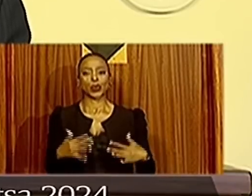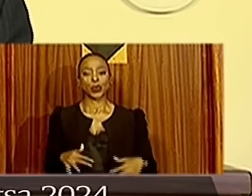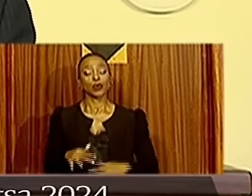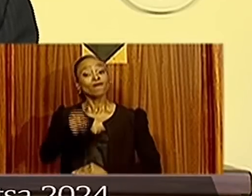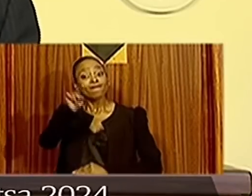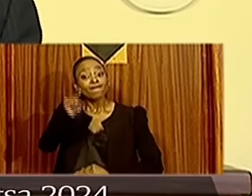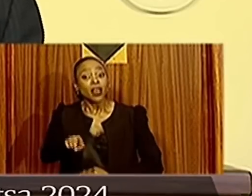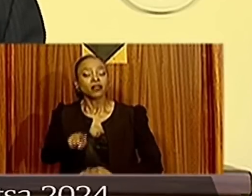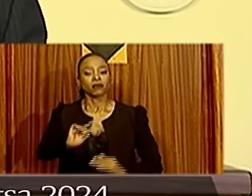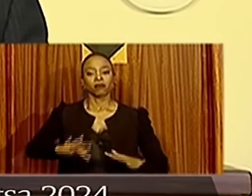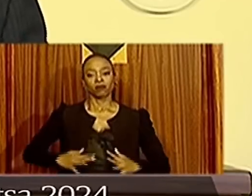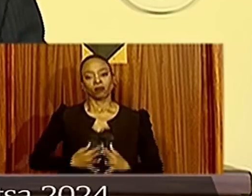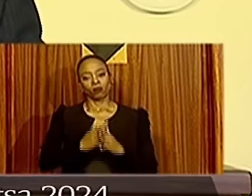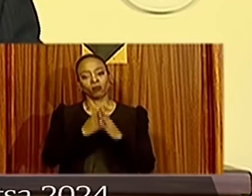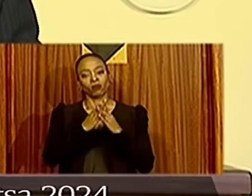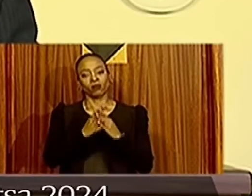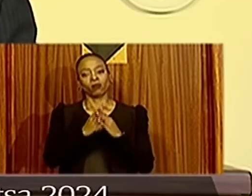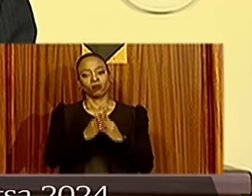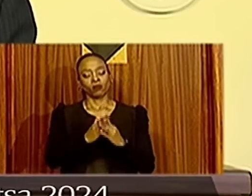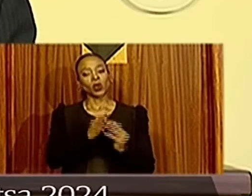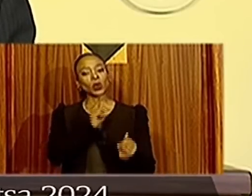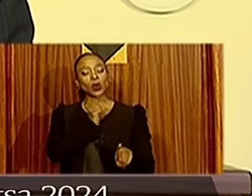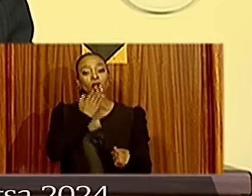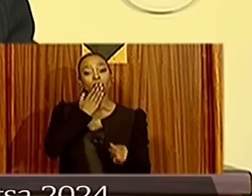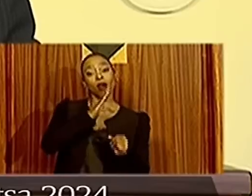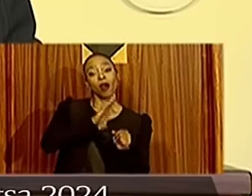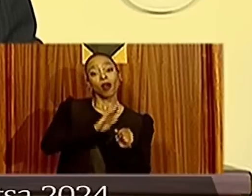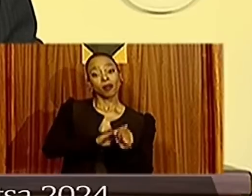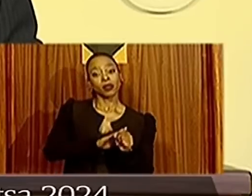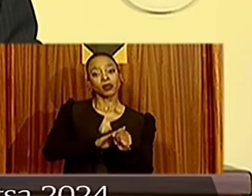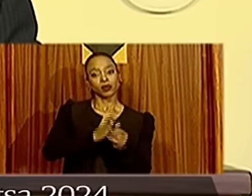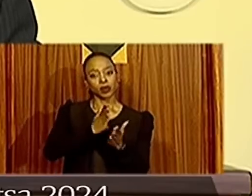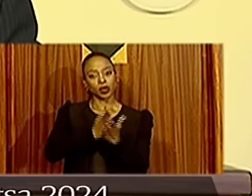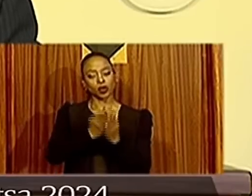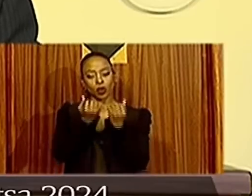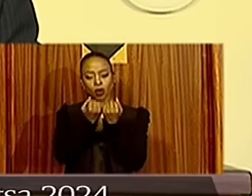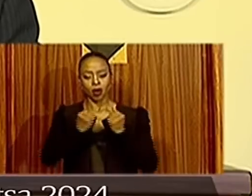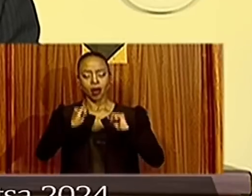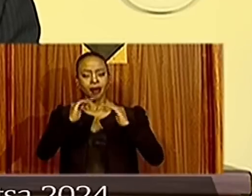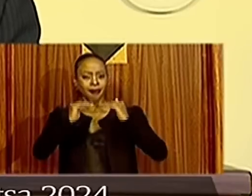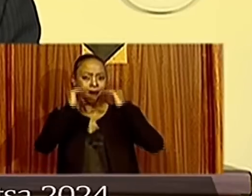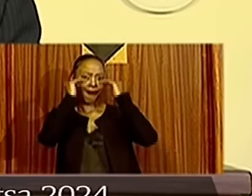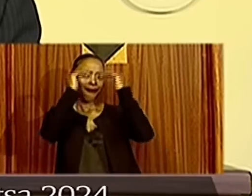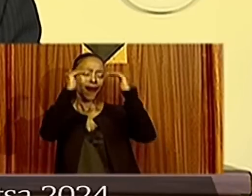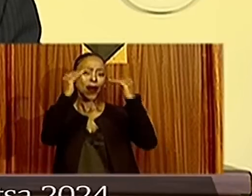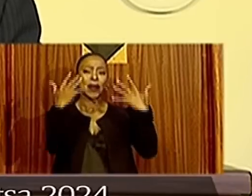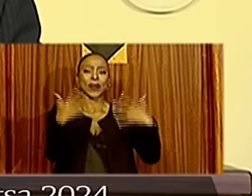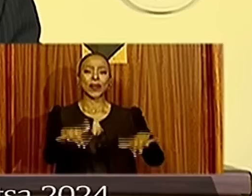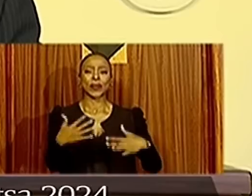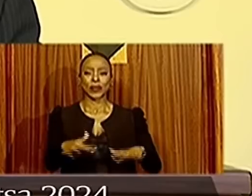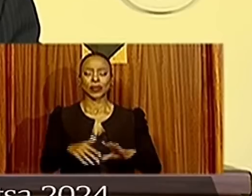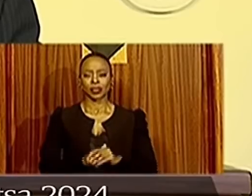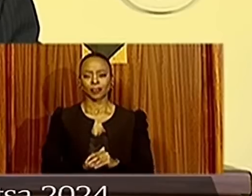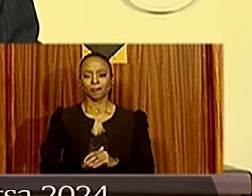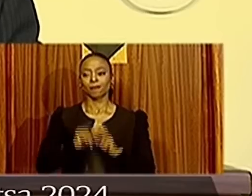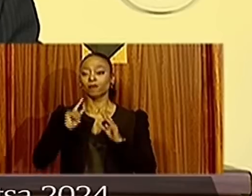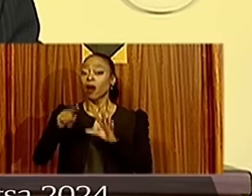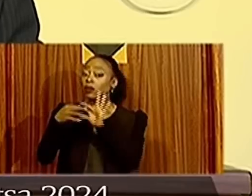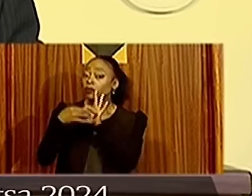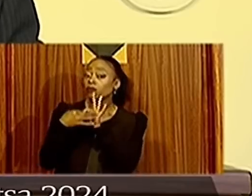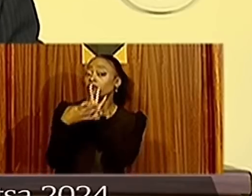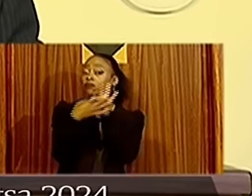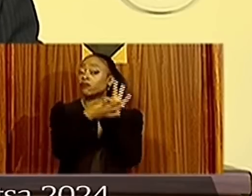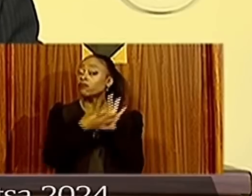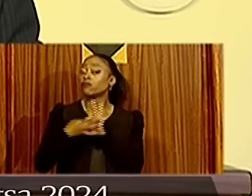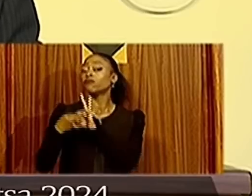united in our commitment to advance our democracy. Let us work together to build a